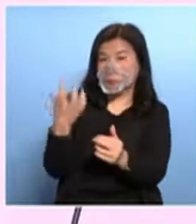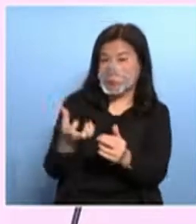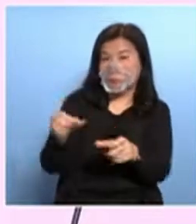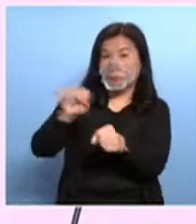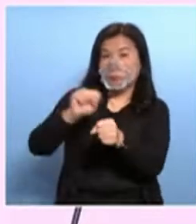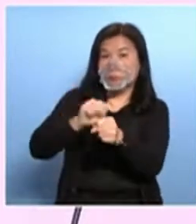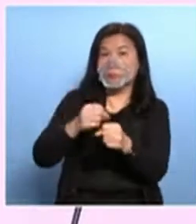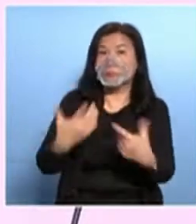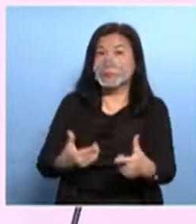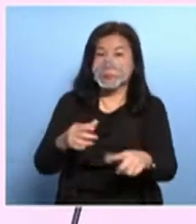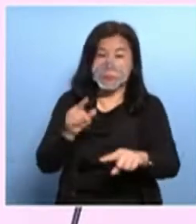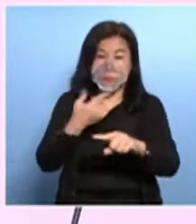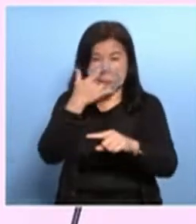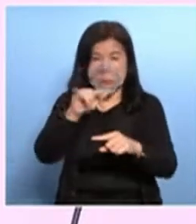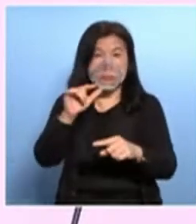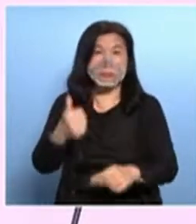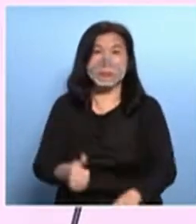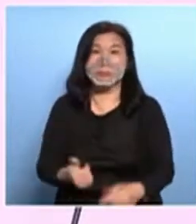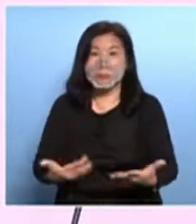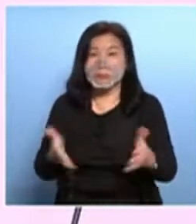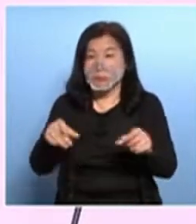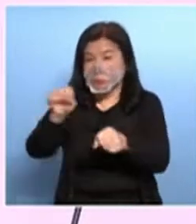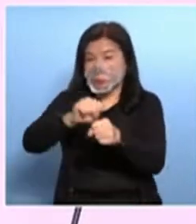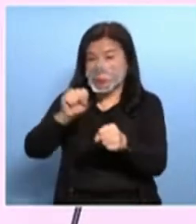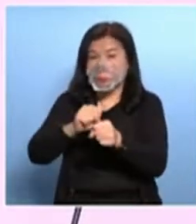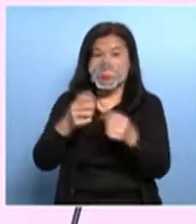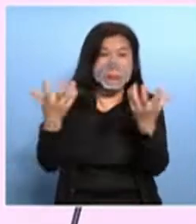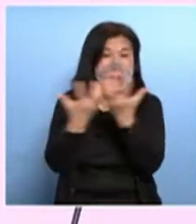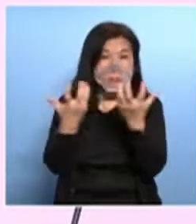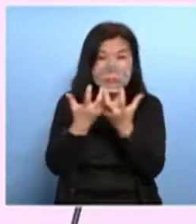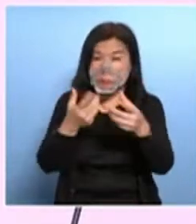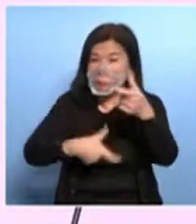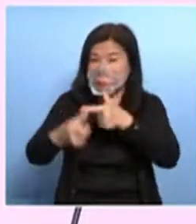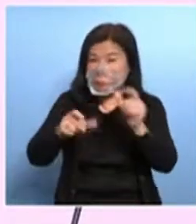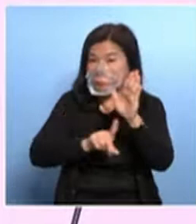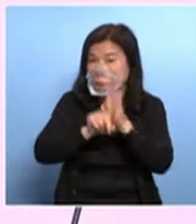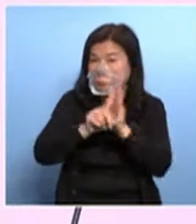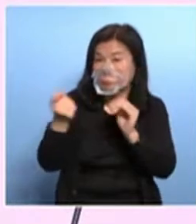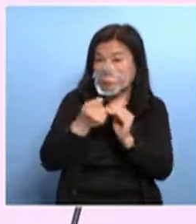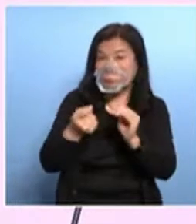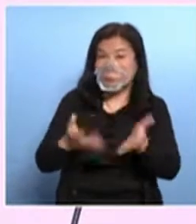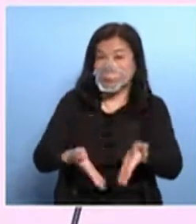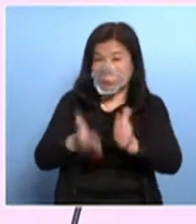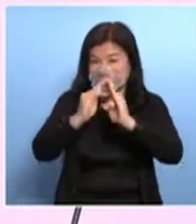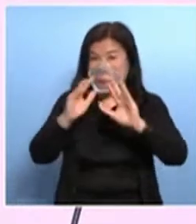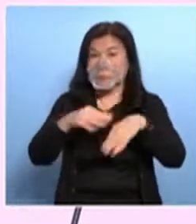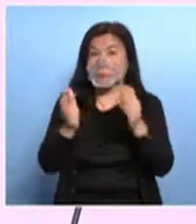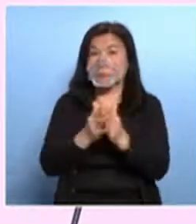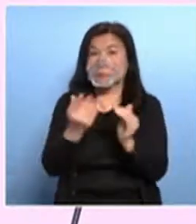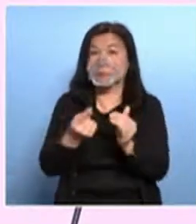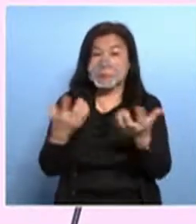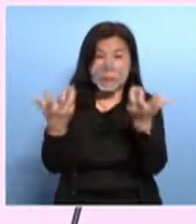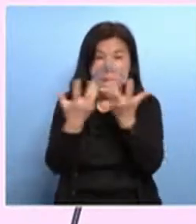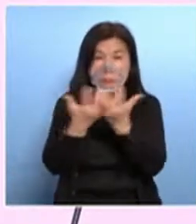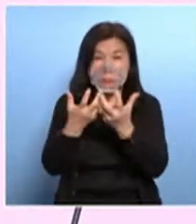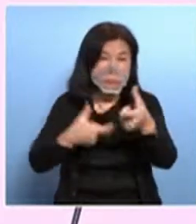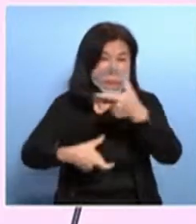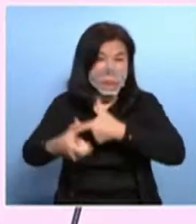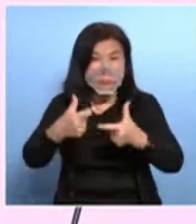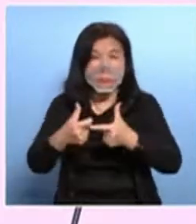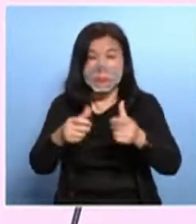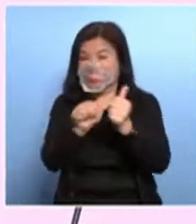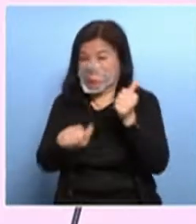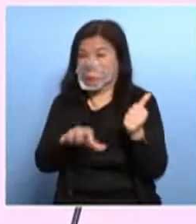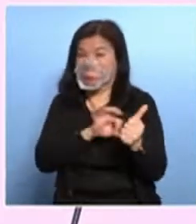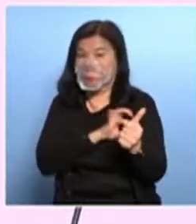help on transformation and empowerment, quality and quantity improvement, and innovation stimulation. In order to accelerate the progress